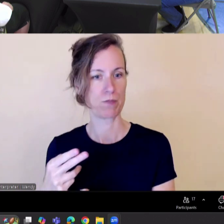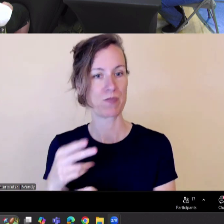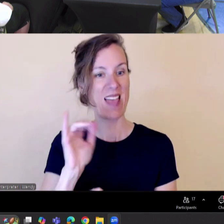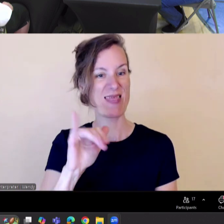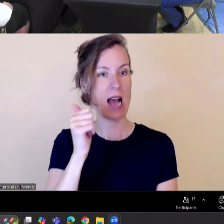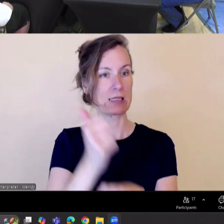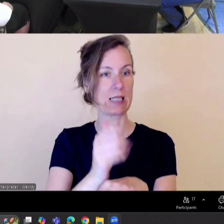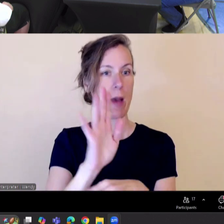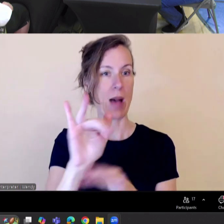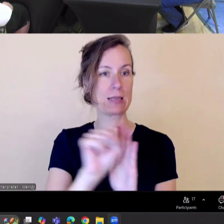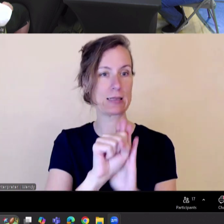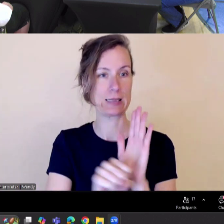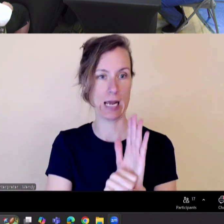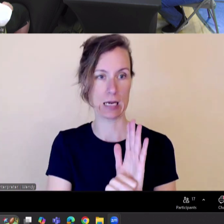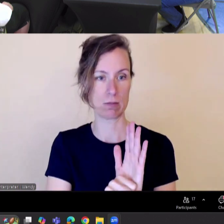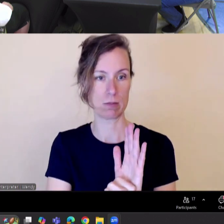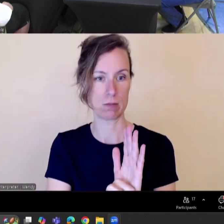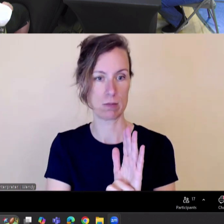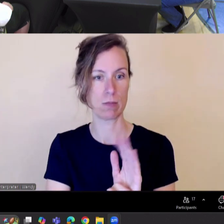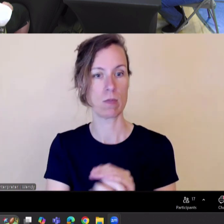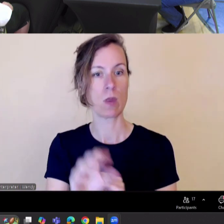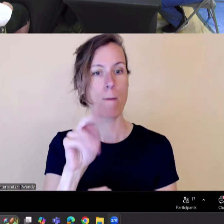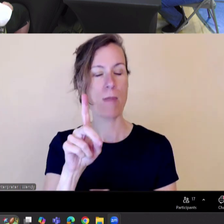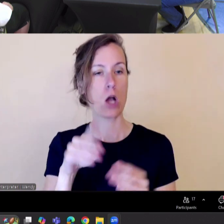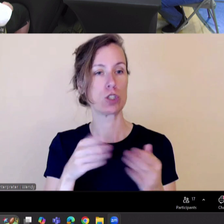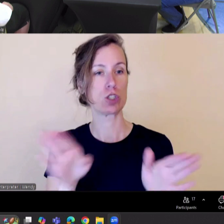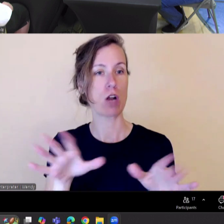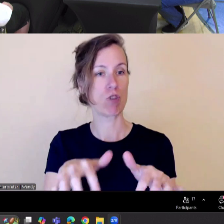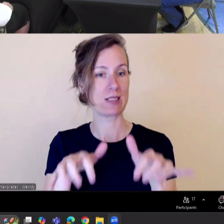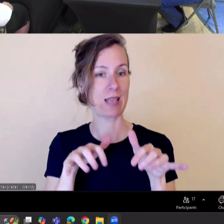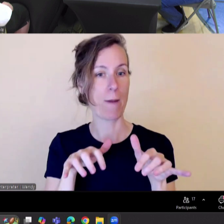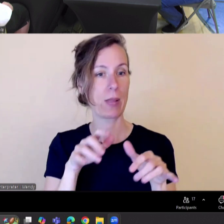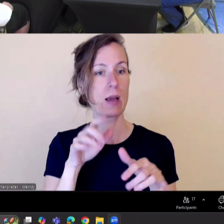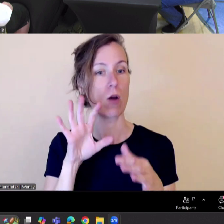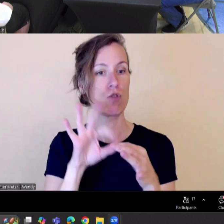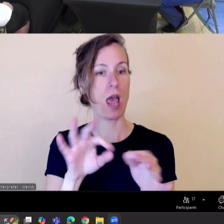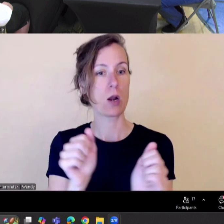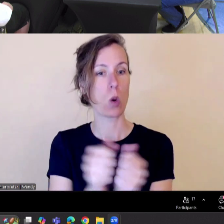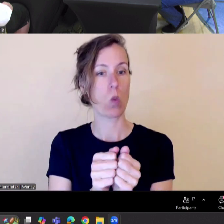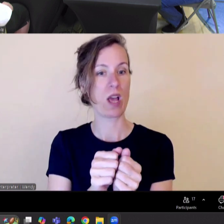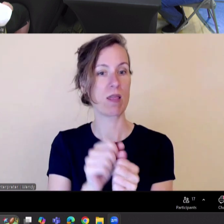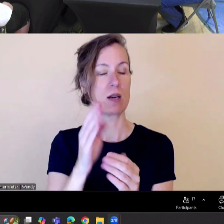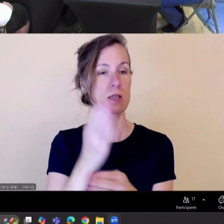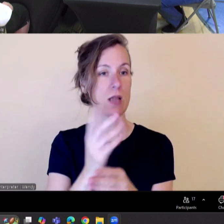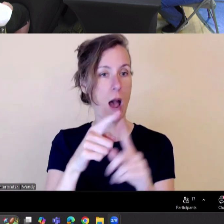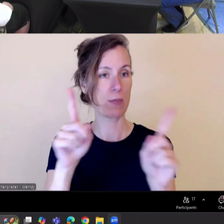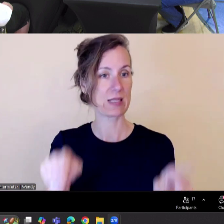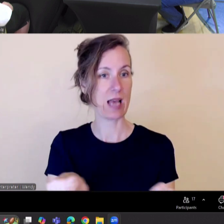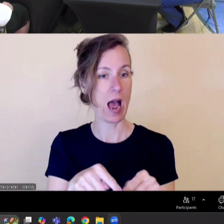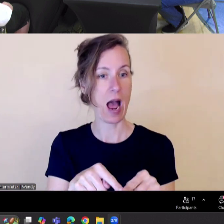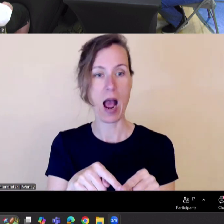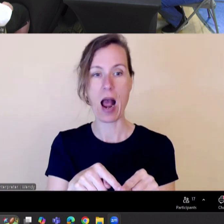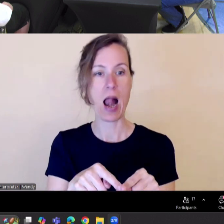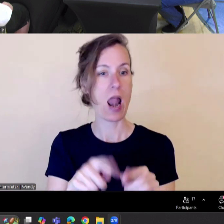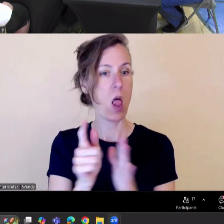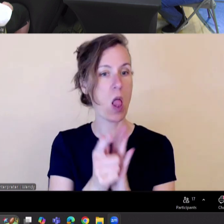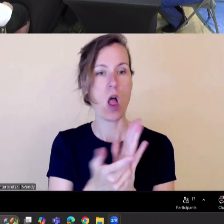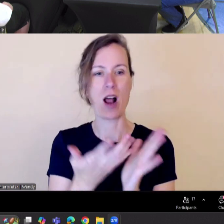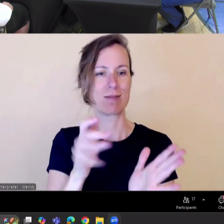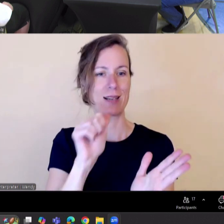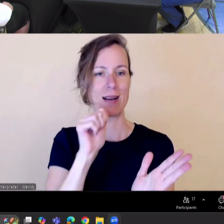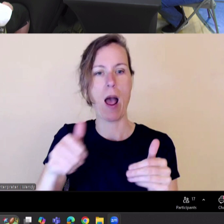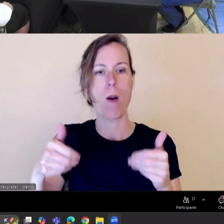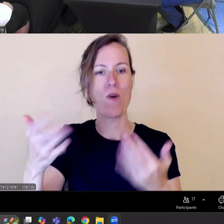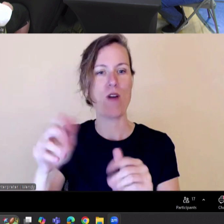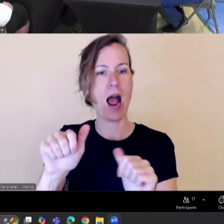to stop sign enforcement, did not provide any deviation because 21707 requires a full stop.